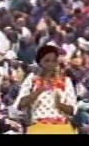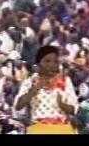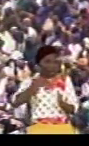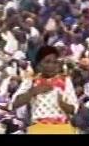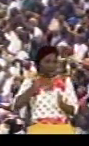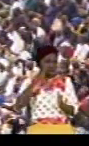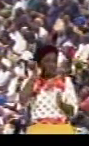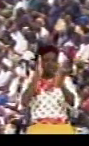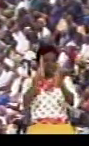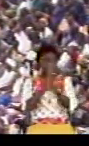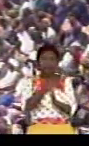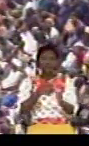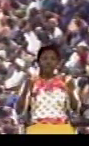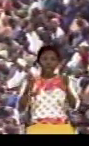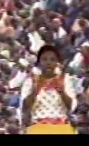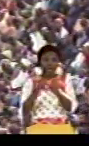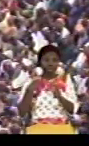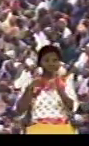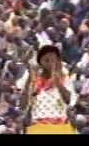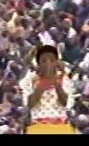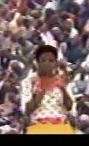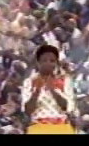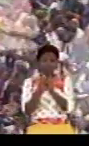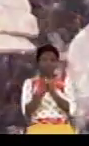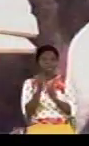there's going to be an explosion in your life.